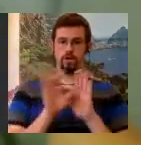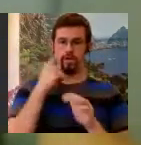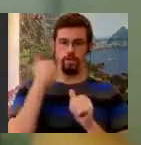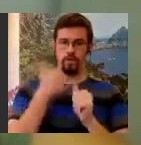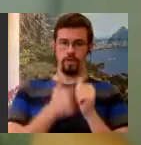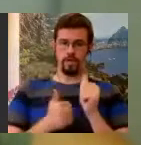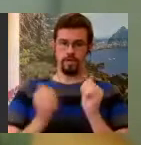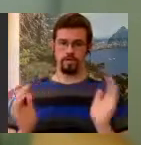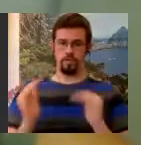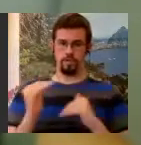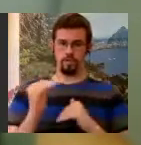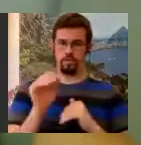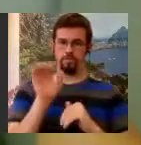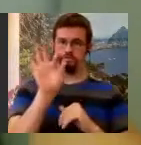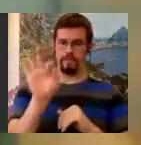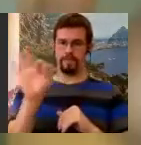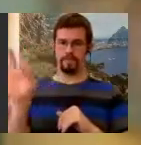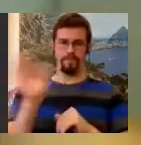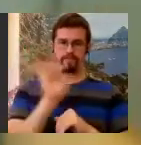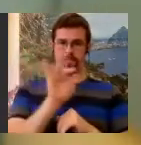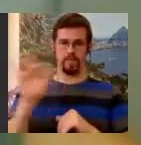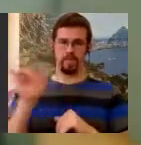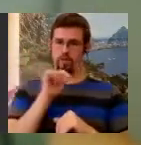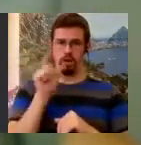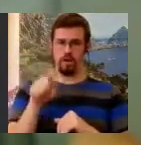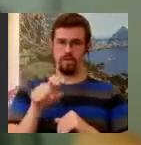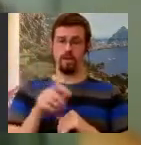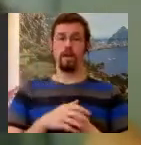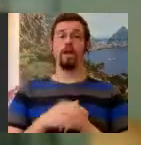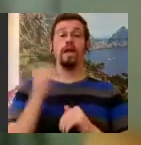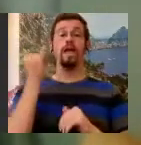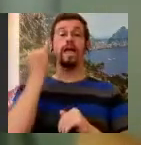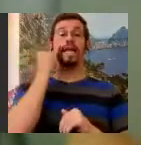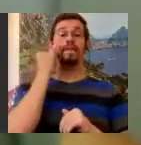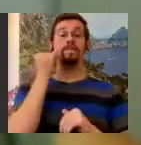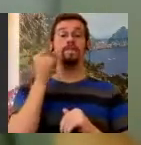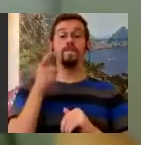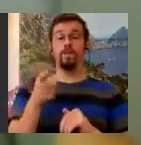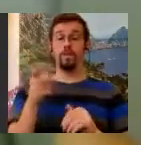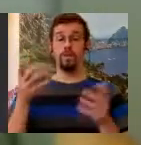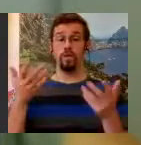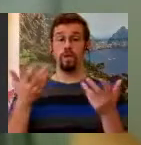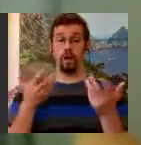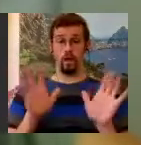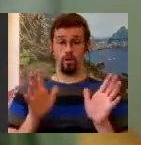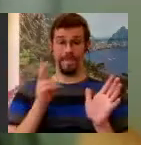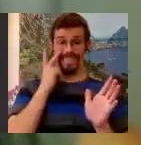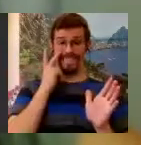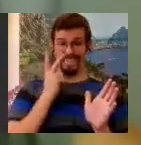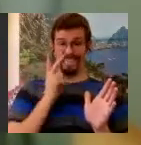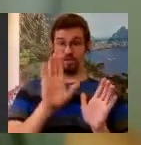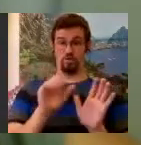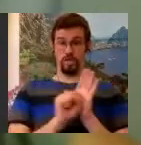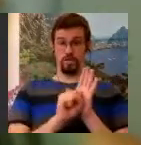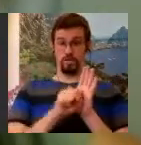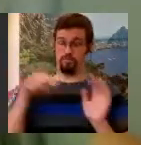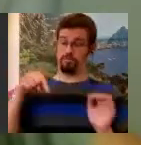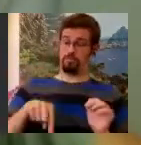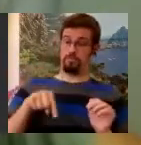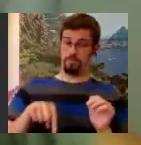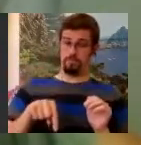your glyph before, if you see it in the bottom part of the screen, you can